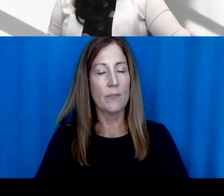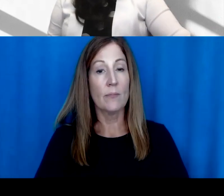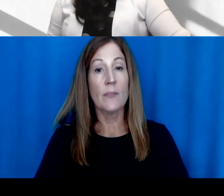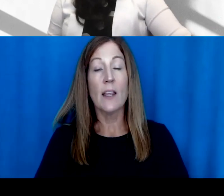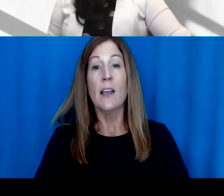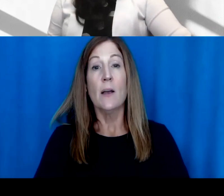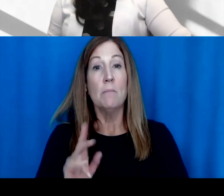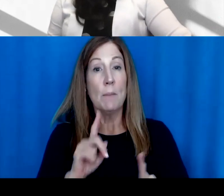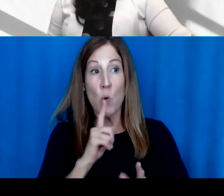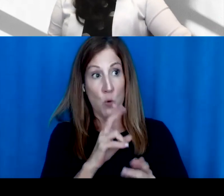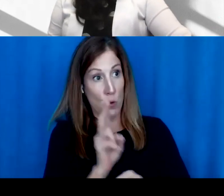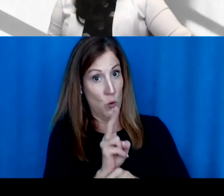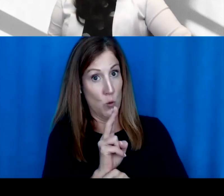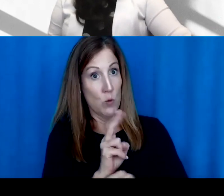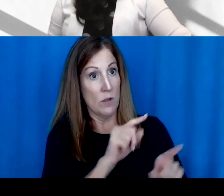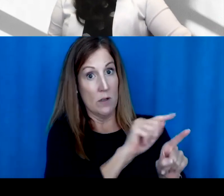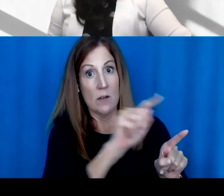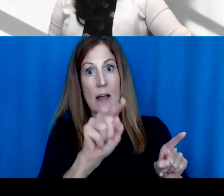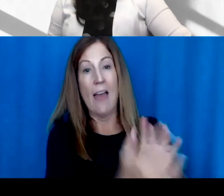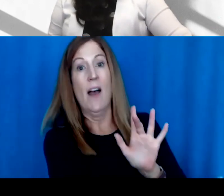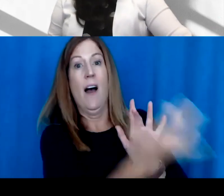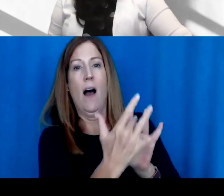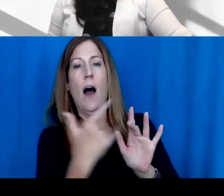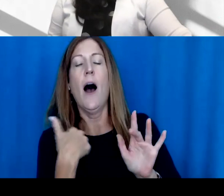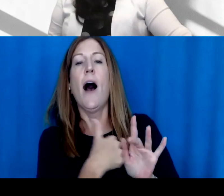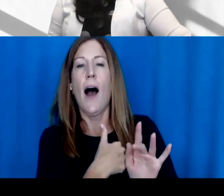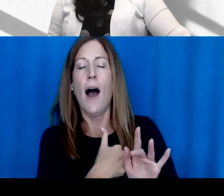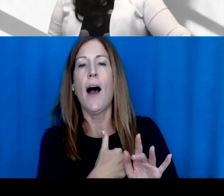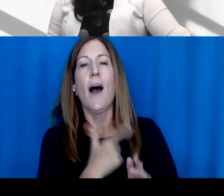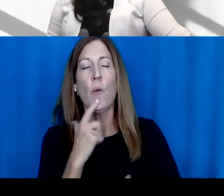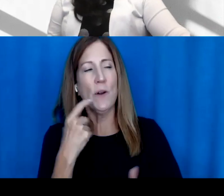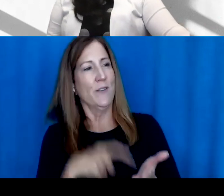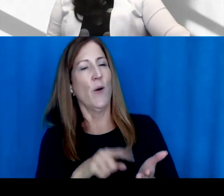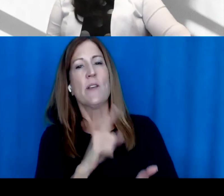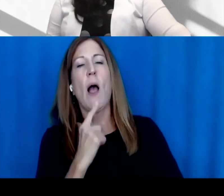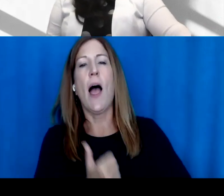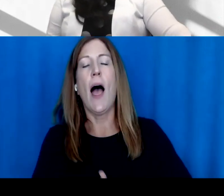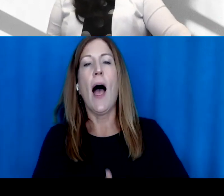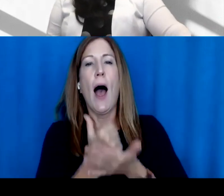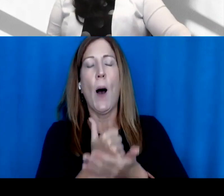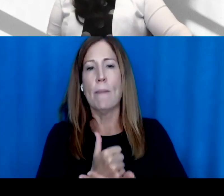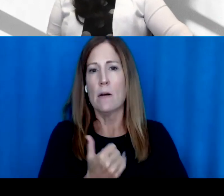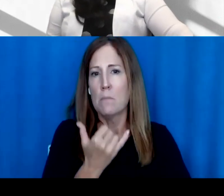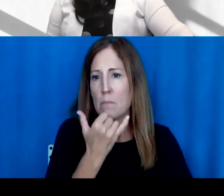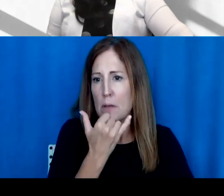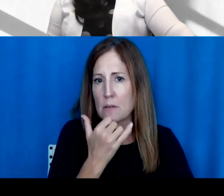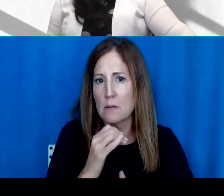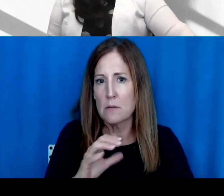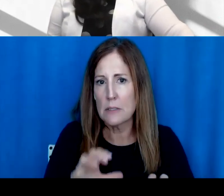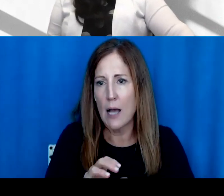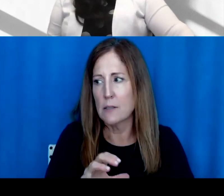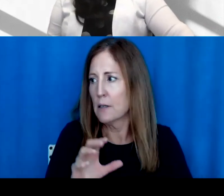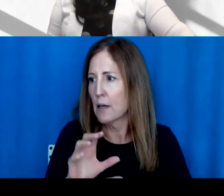are reaching out to us is that they feel that it takes the guesswork out of measuring the prevalence of sexual misconduct. It allows them